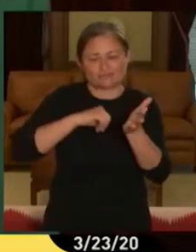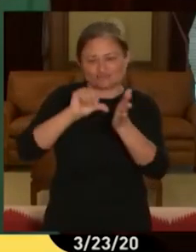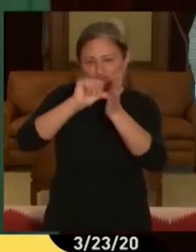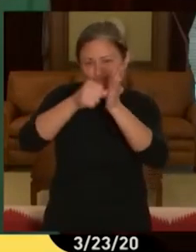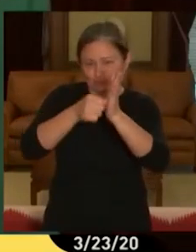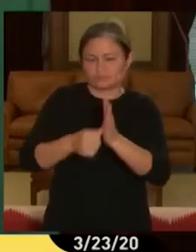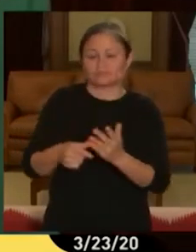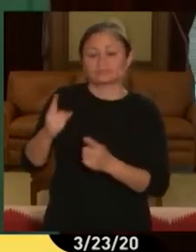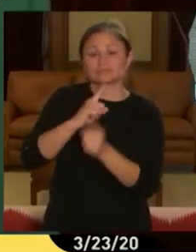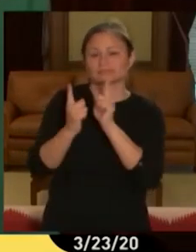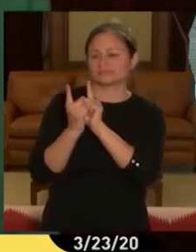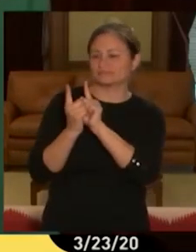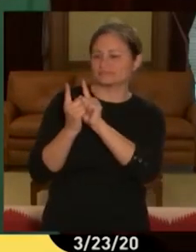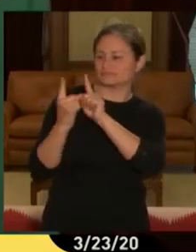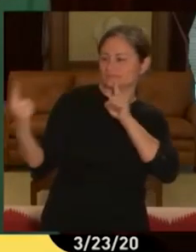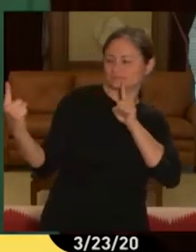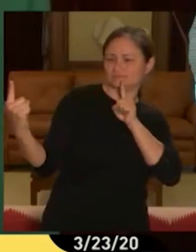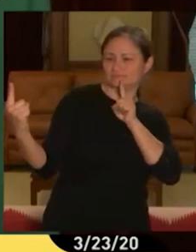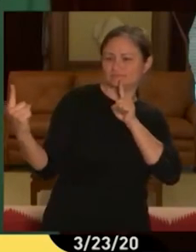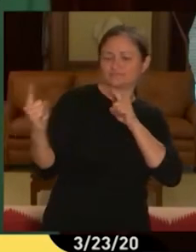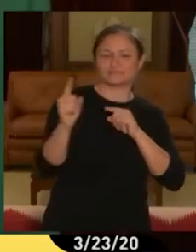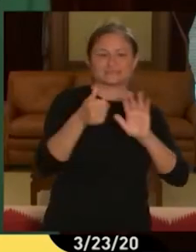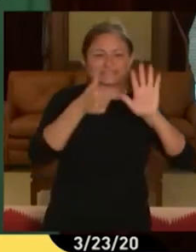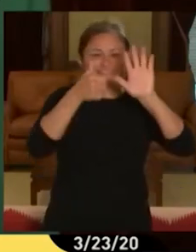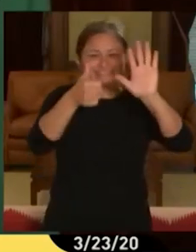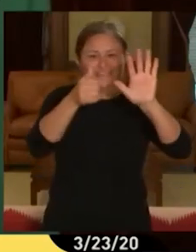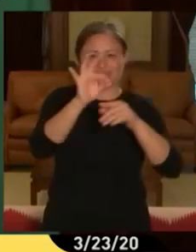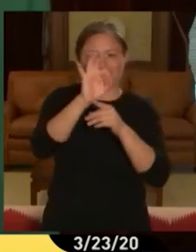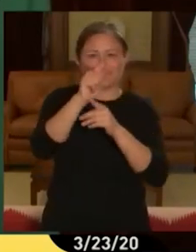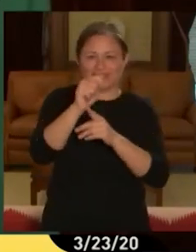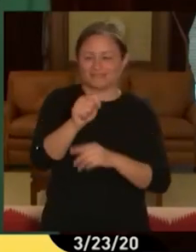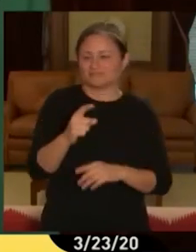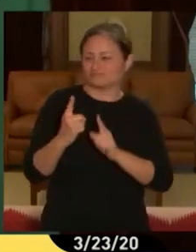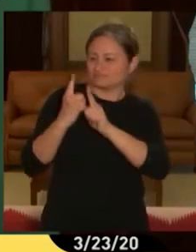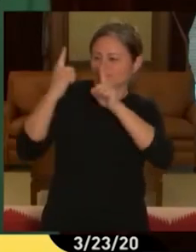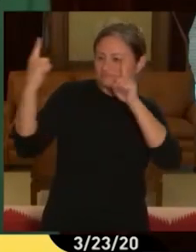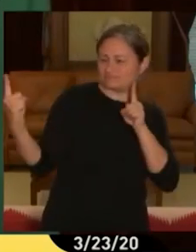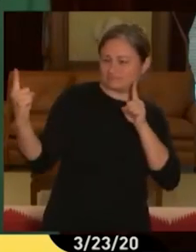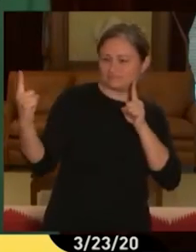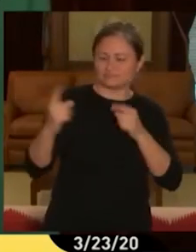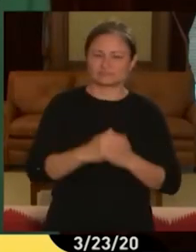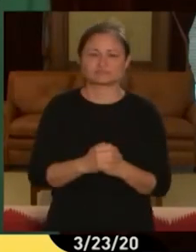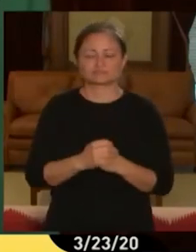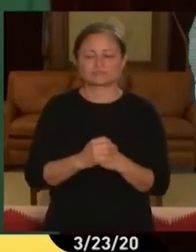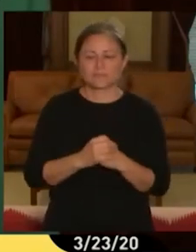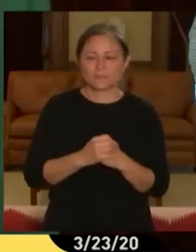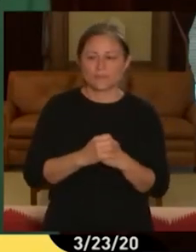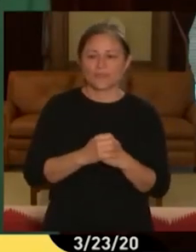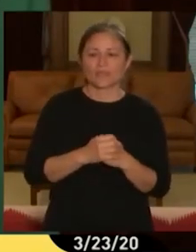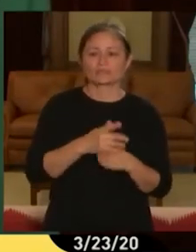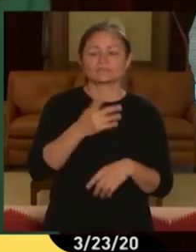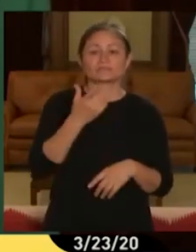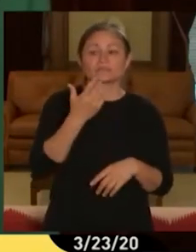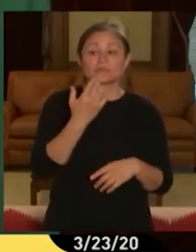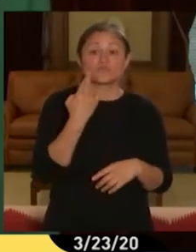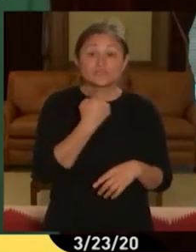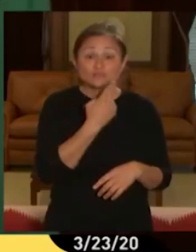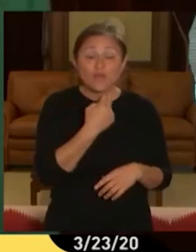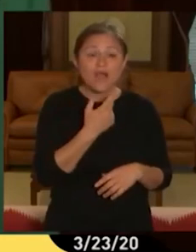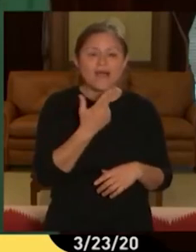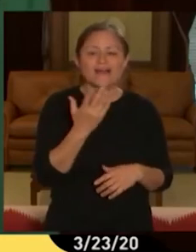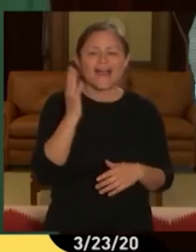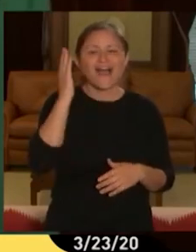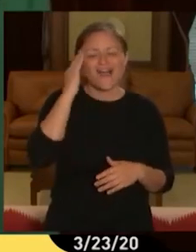6 feet. And I should also say to our many struggling restaurants, this order does not stop you